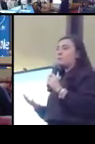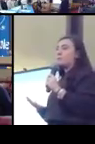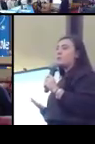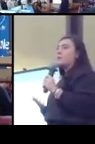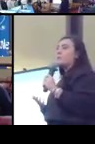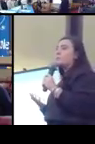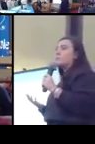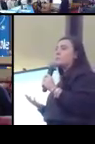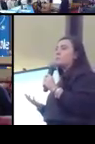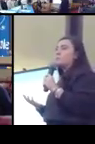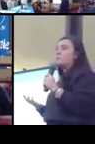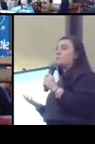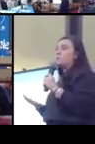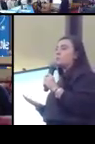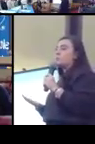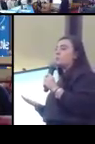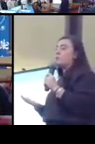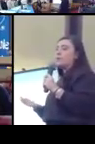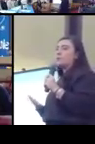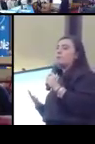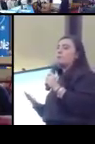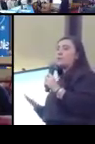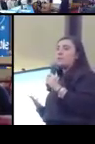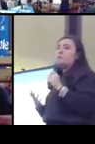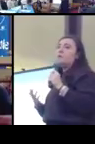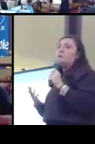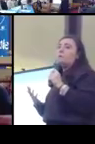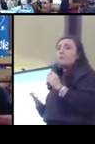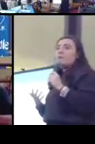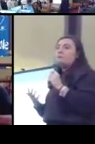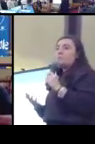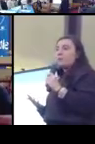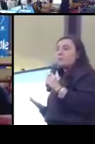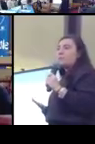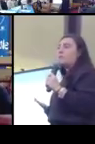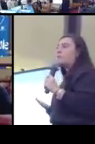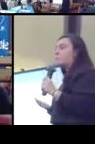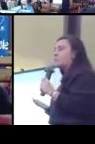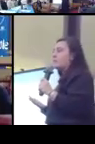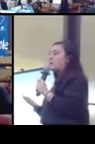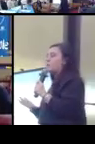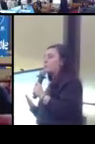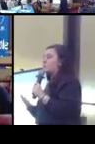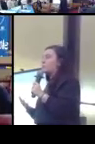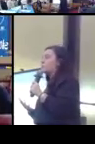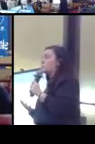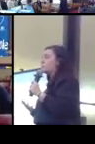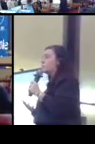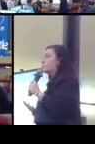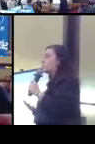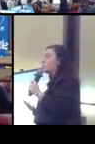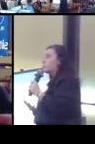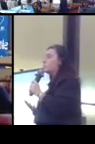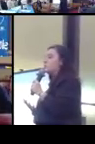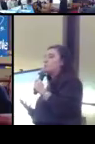public realm space and what they do to contribute to community character, identity, wayfinding, branding, more of that holistic